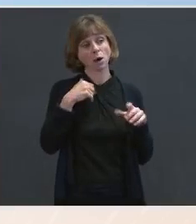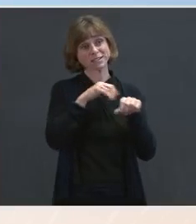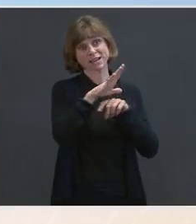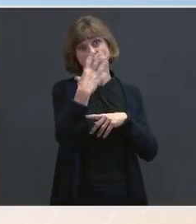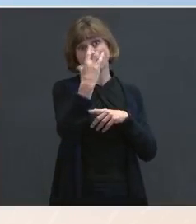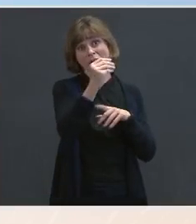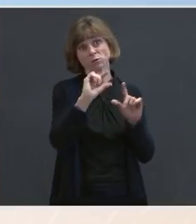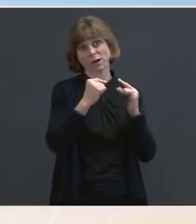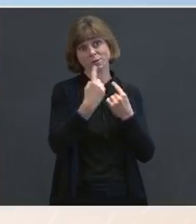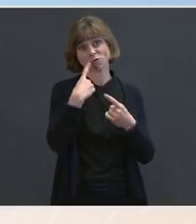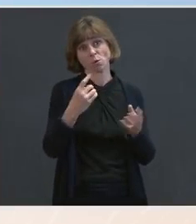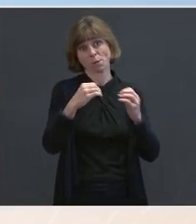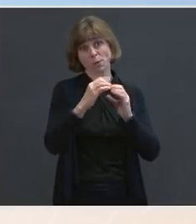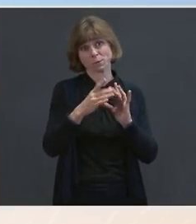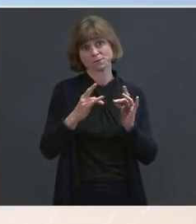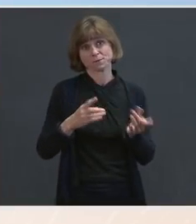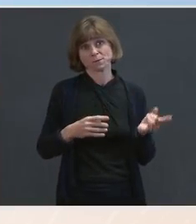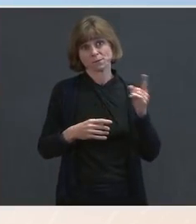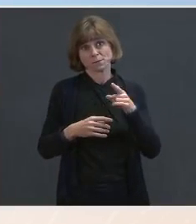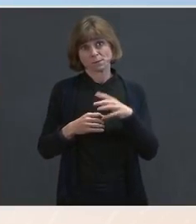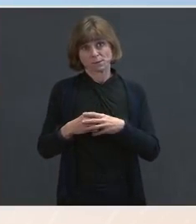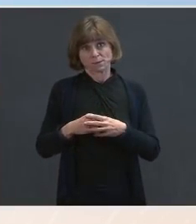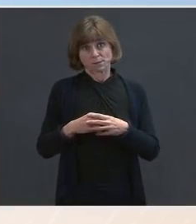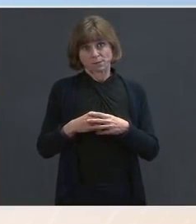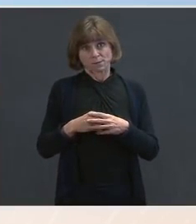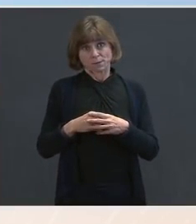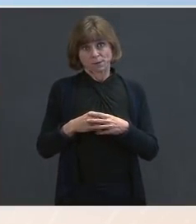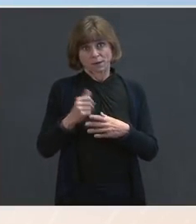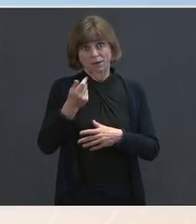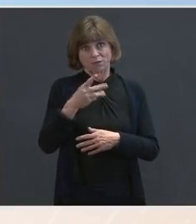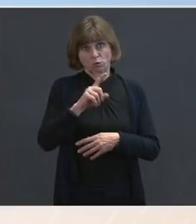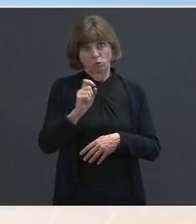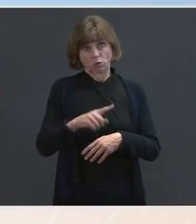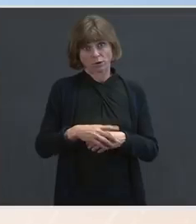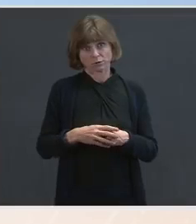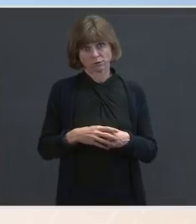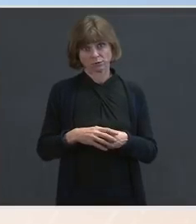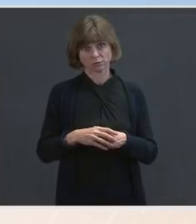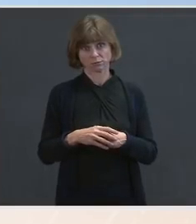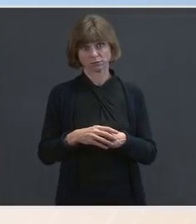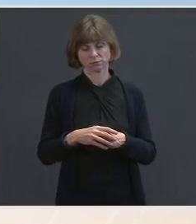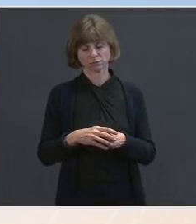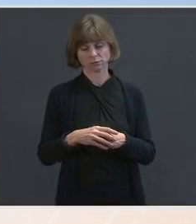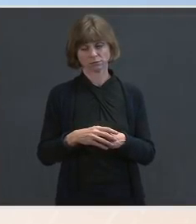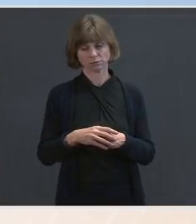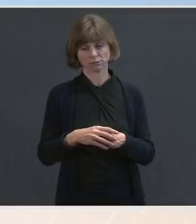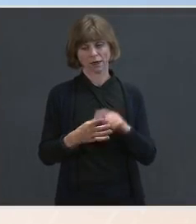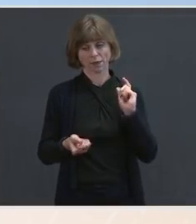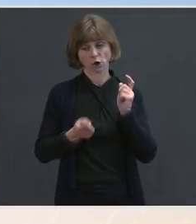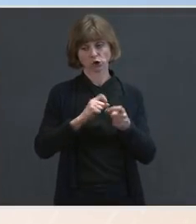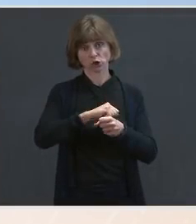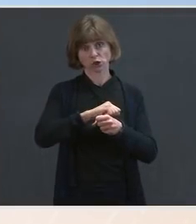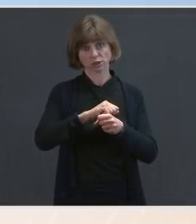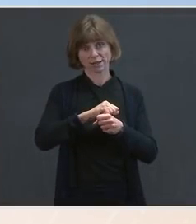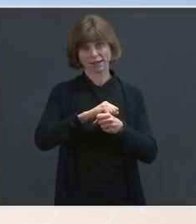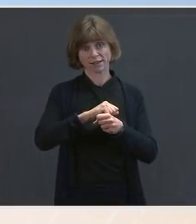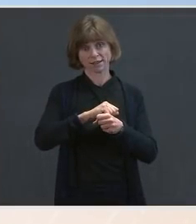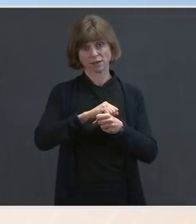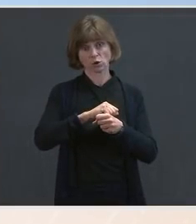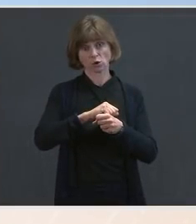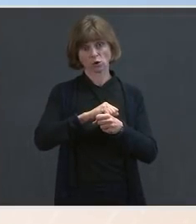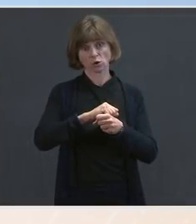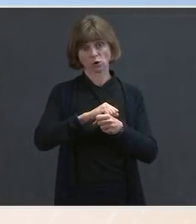further comment on that. Go ahead, Ashley. Thanks, Jen. A few questions. There were a few late changes in the COVID relief bill that could help several states,